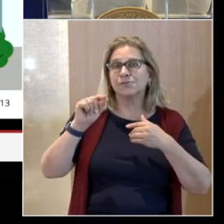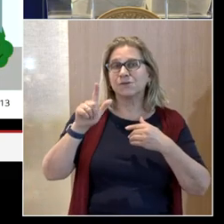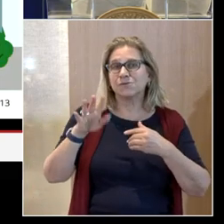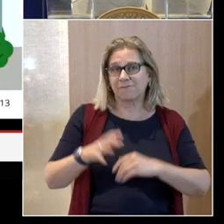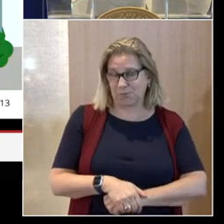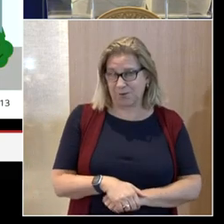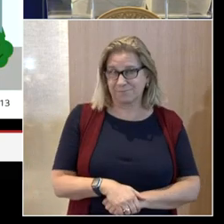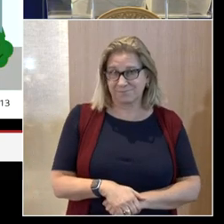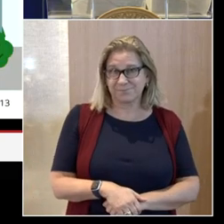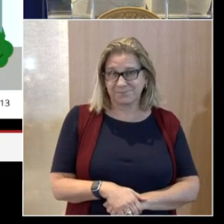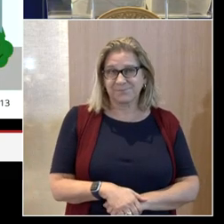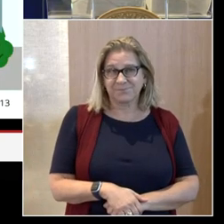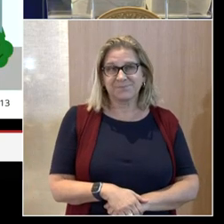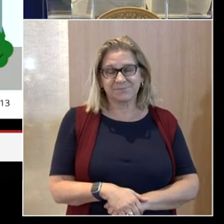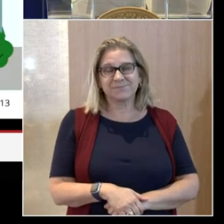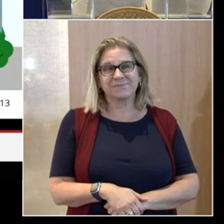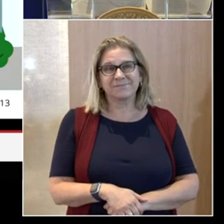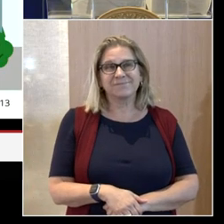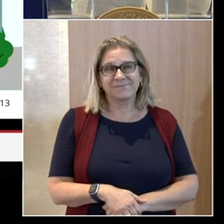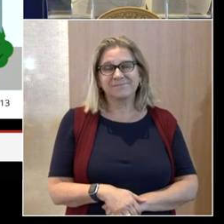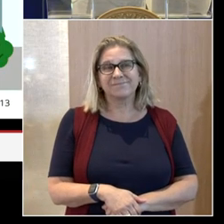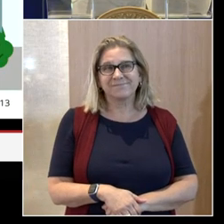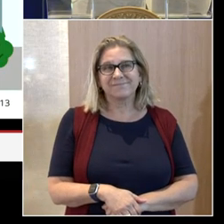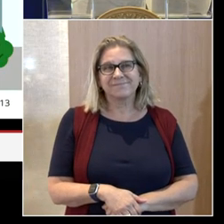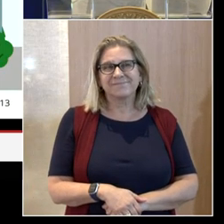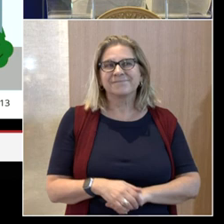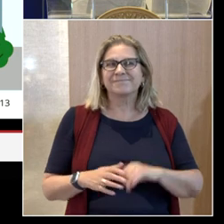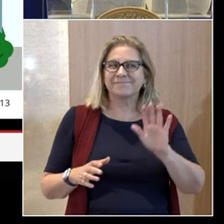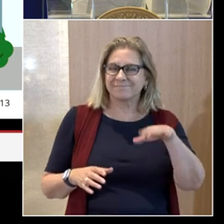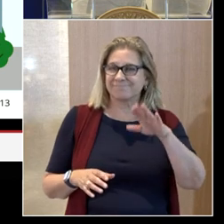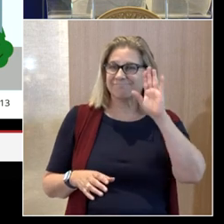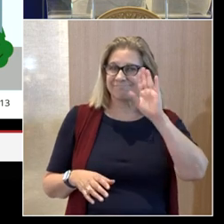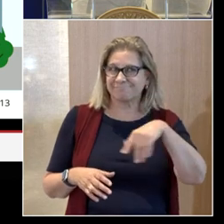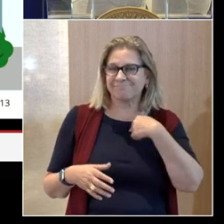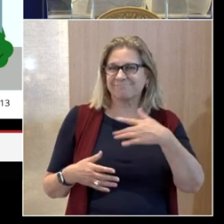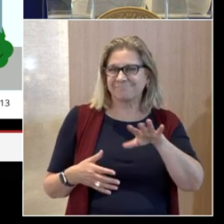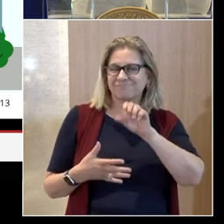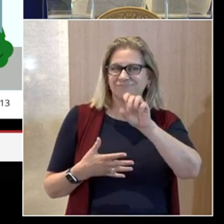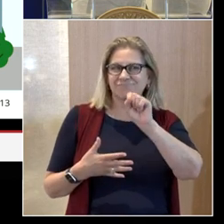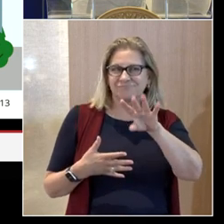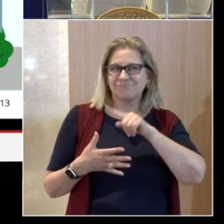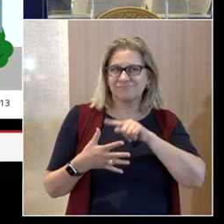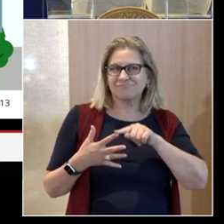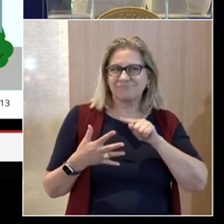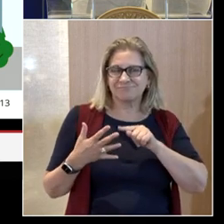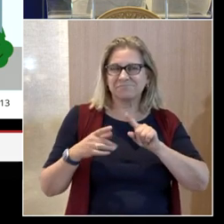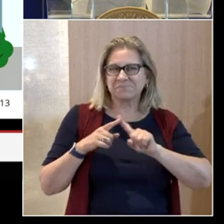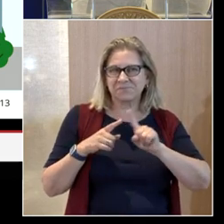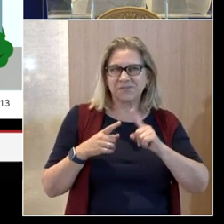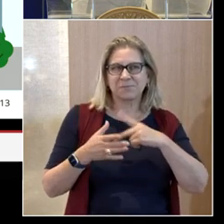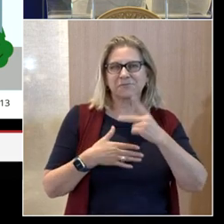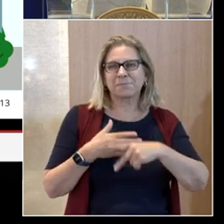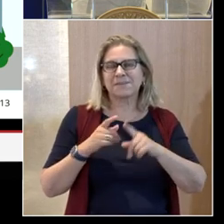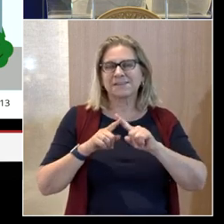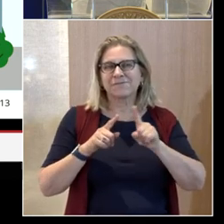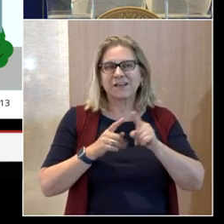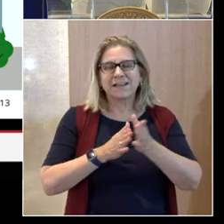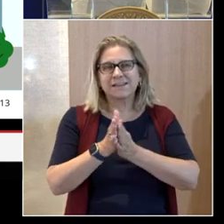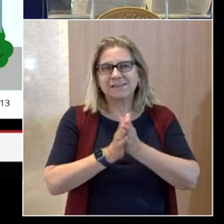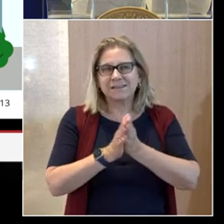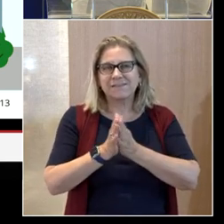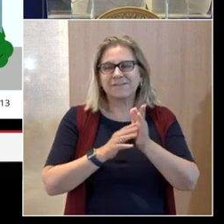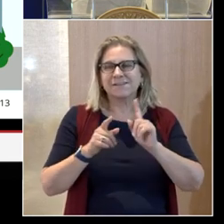Now, I know I mentioned a lot of different programs and initiatives, but we've consolidated information about these